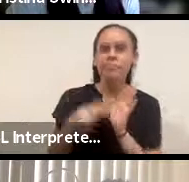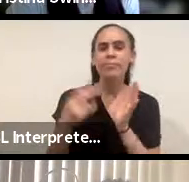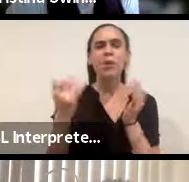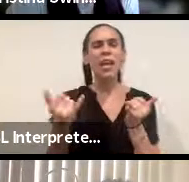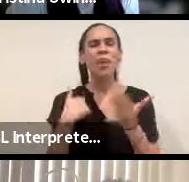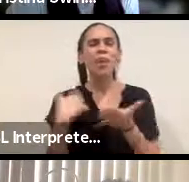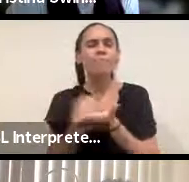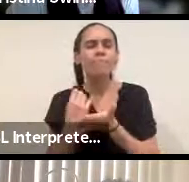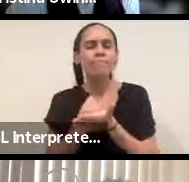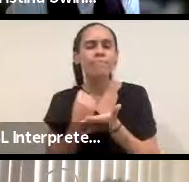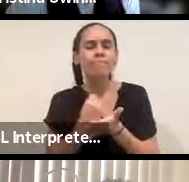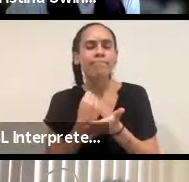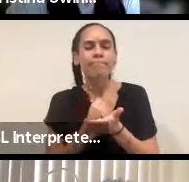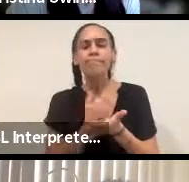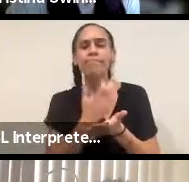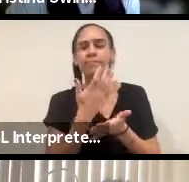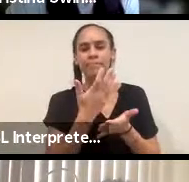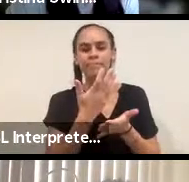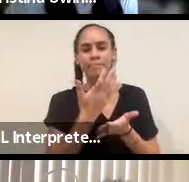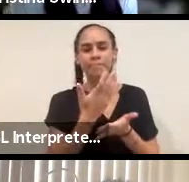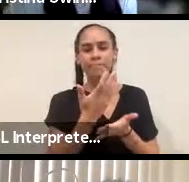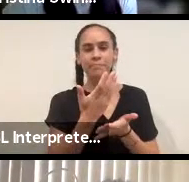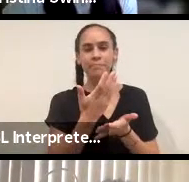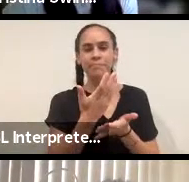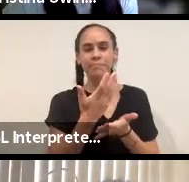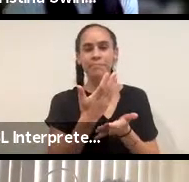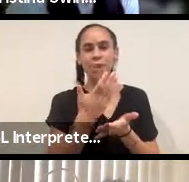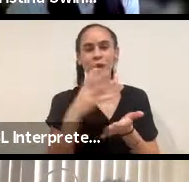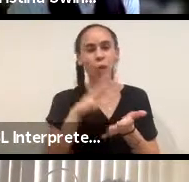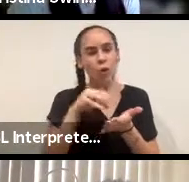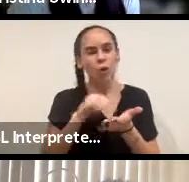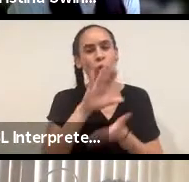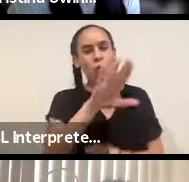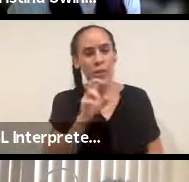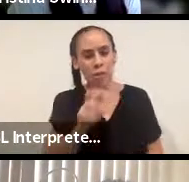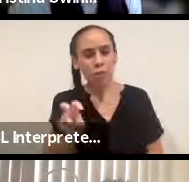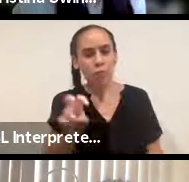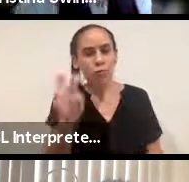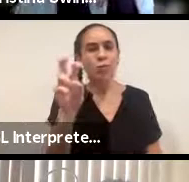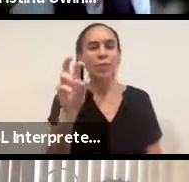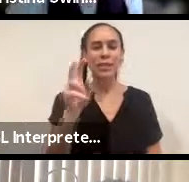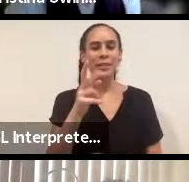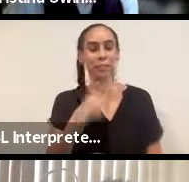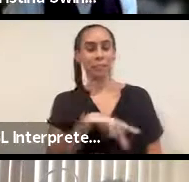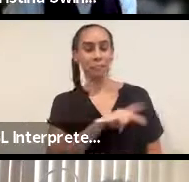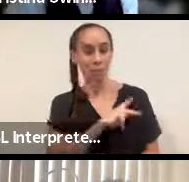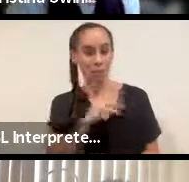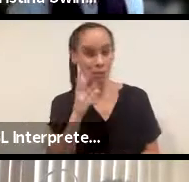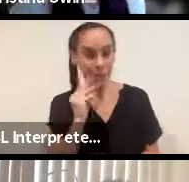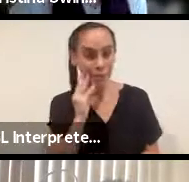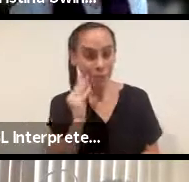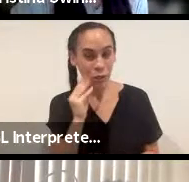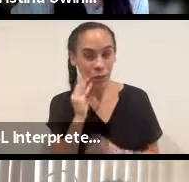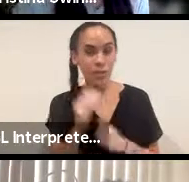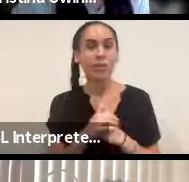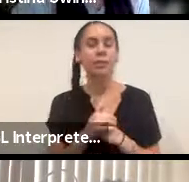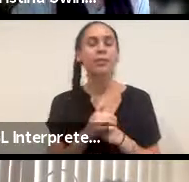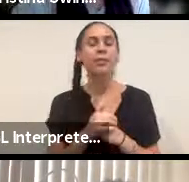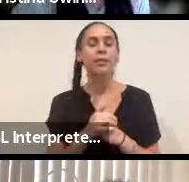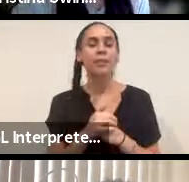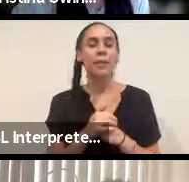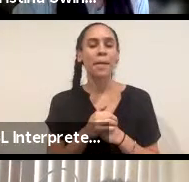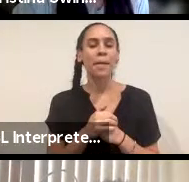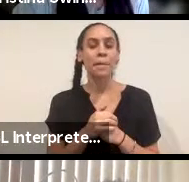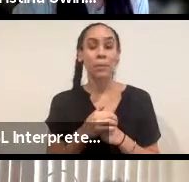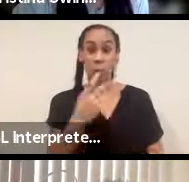little bit about her journey in the book and her personal experiences as well. And I should tell you, we actually spent